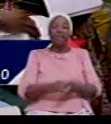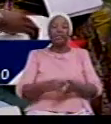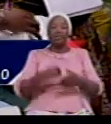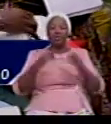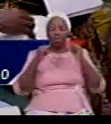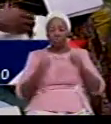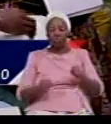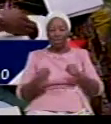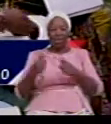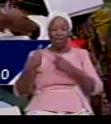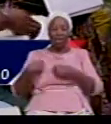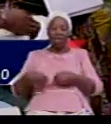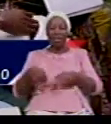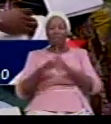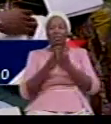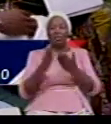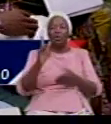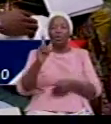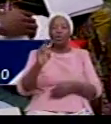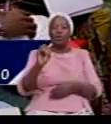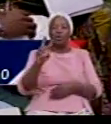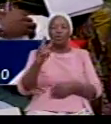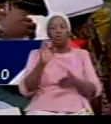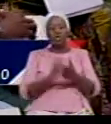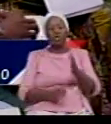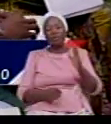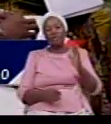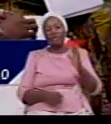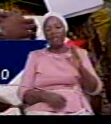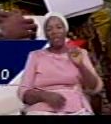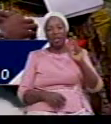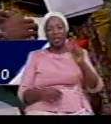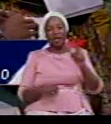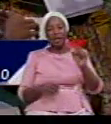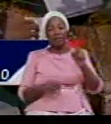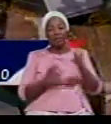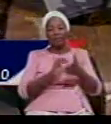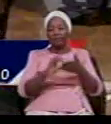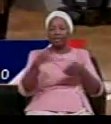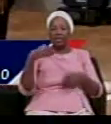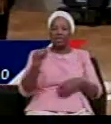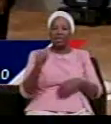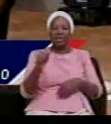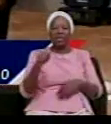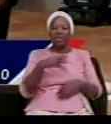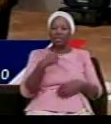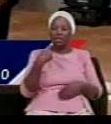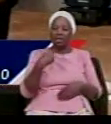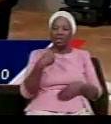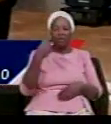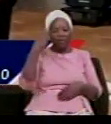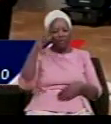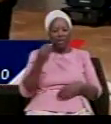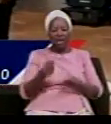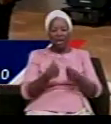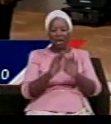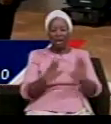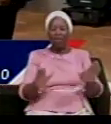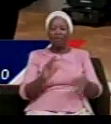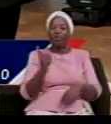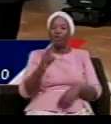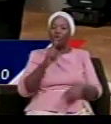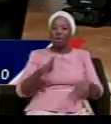10, Deuteronomy chapter 11, reading from verse 10, it says, for the land whither thou goest